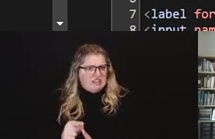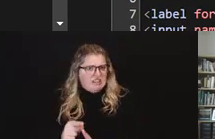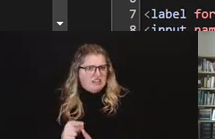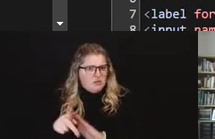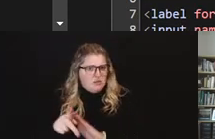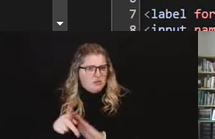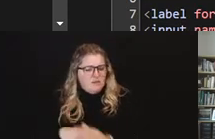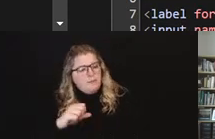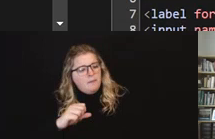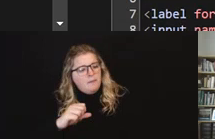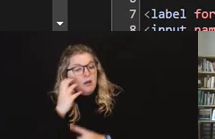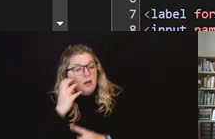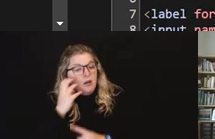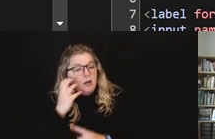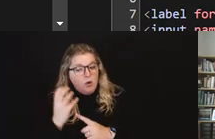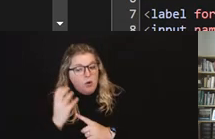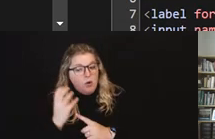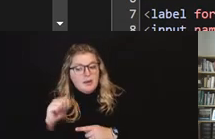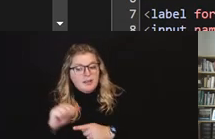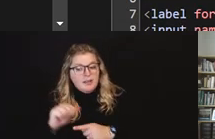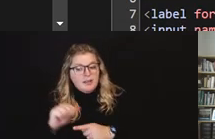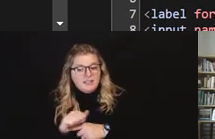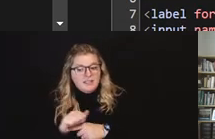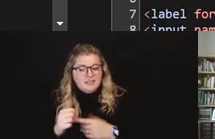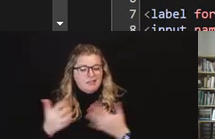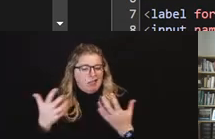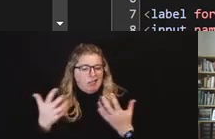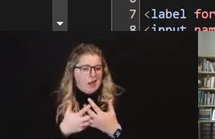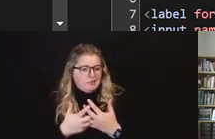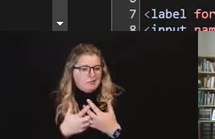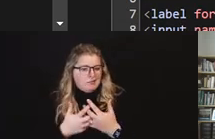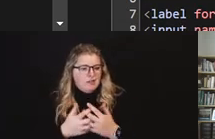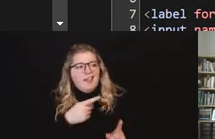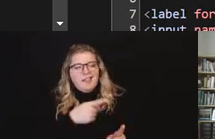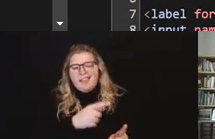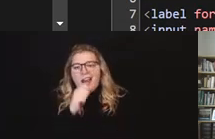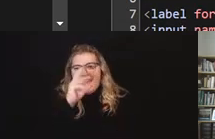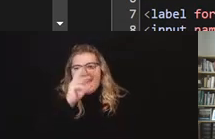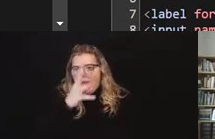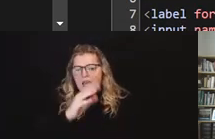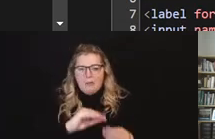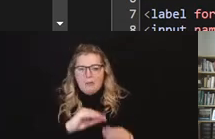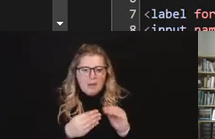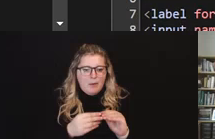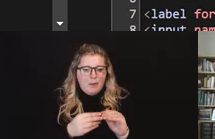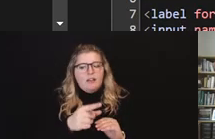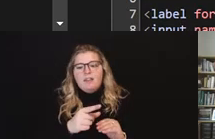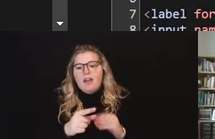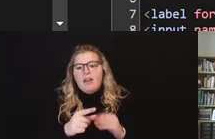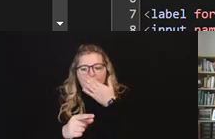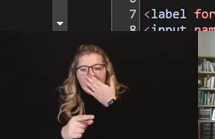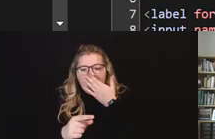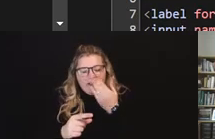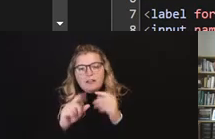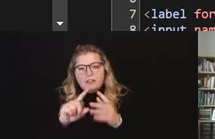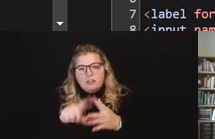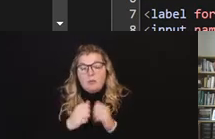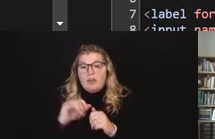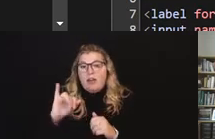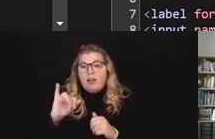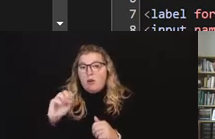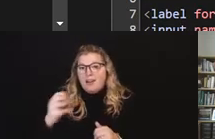best practice does, again, it aligns. They didn't make up that number. They did start with iOS and Android best practice